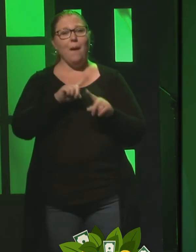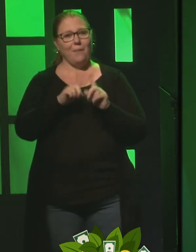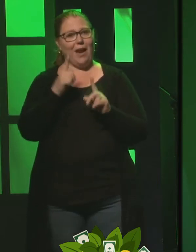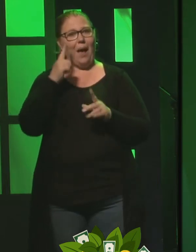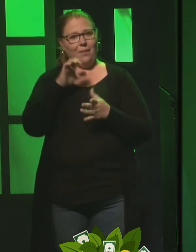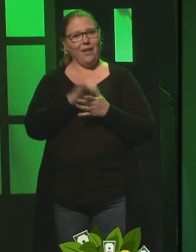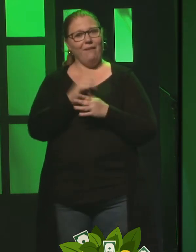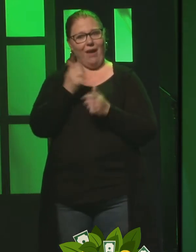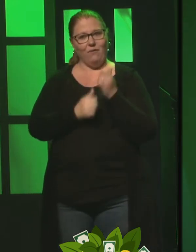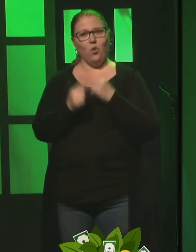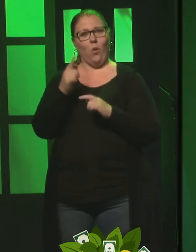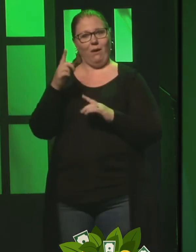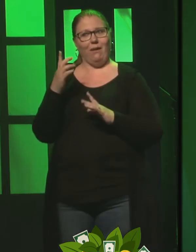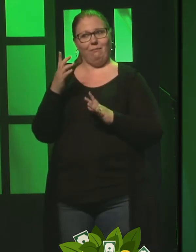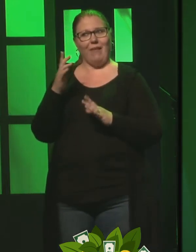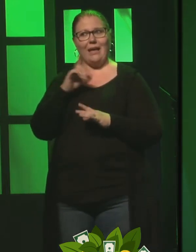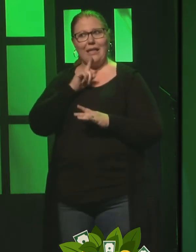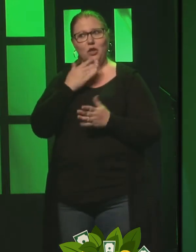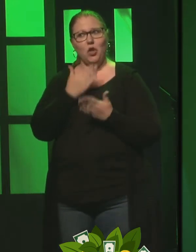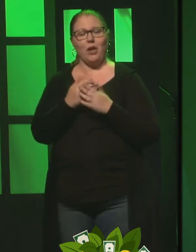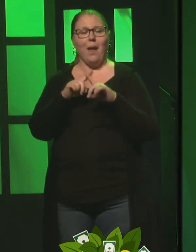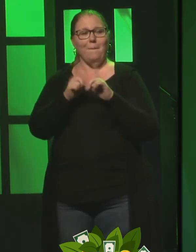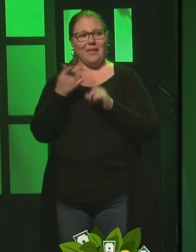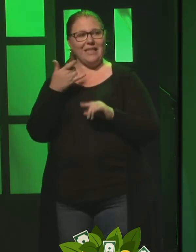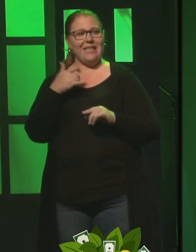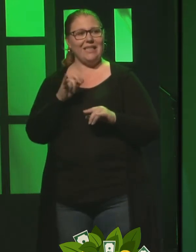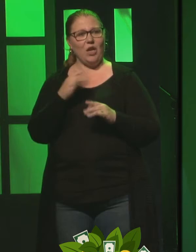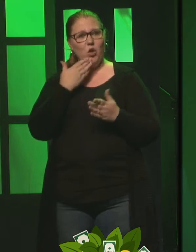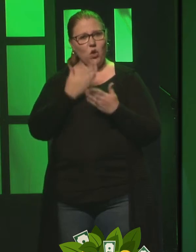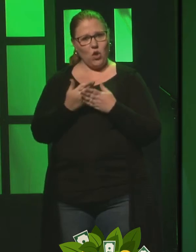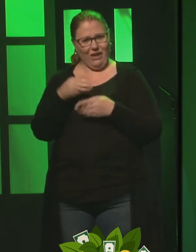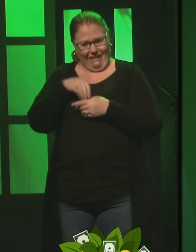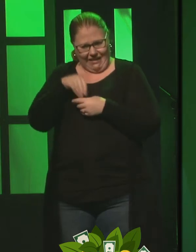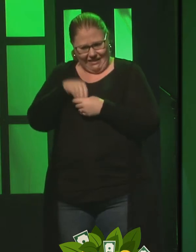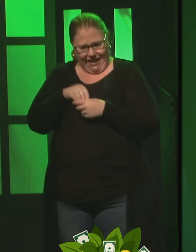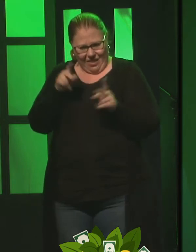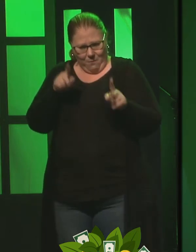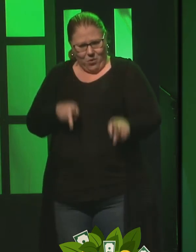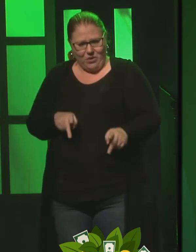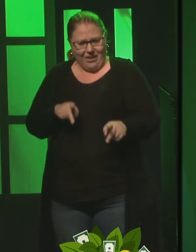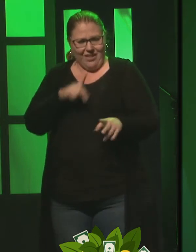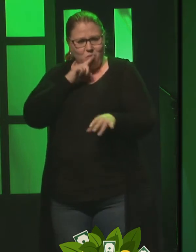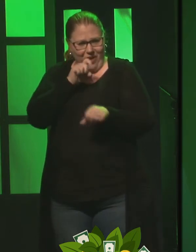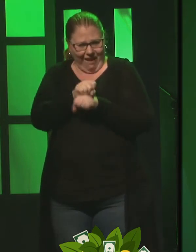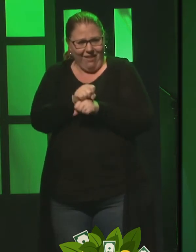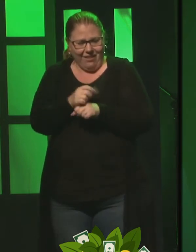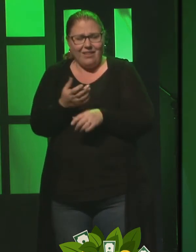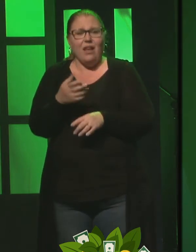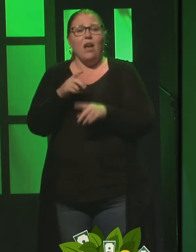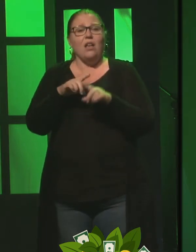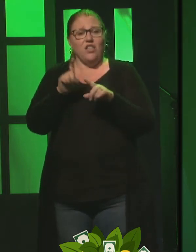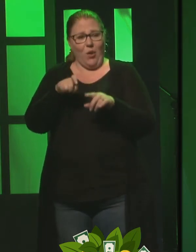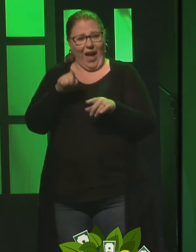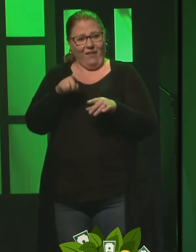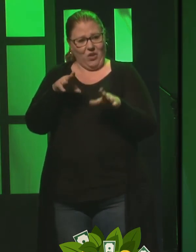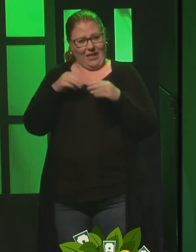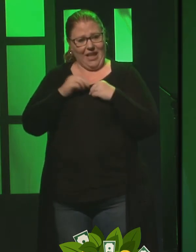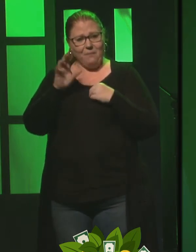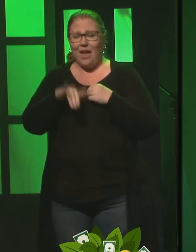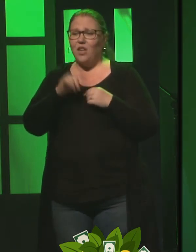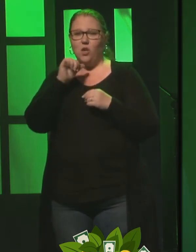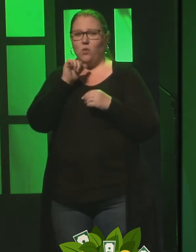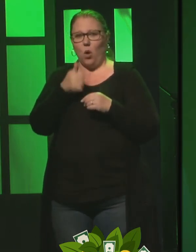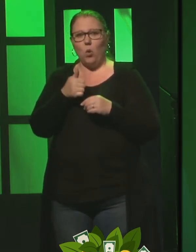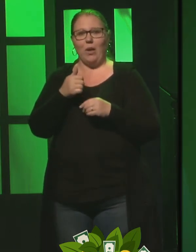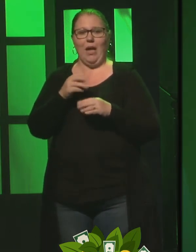good. But there still is good flowing through them. Like it's just a reality. So we have to own that in this. And we don't go